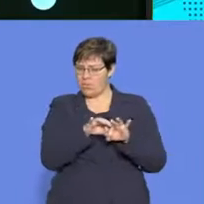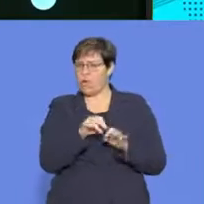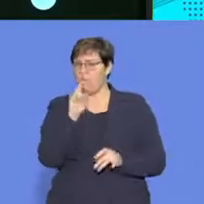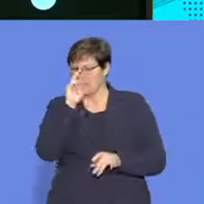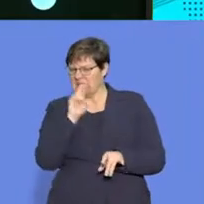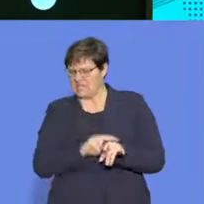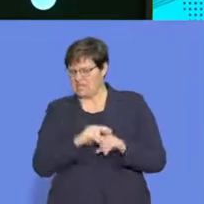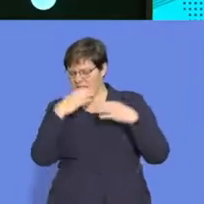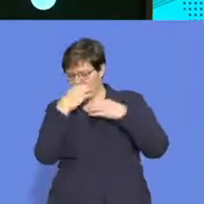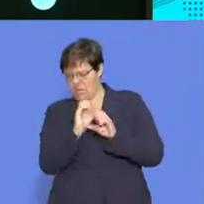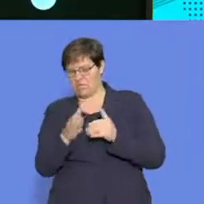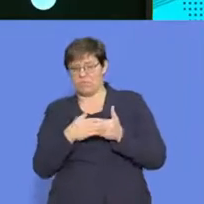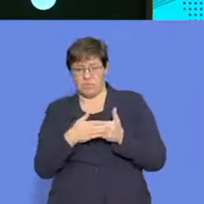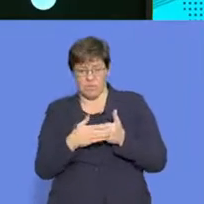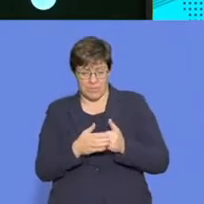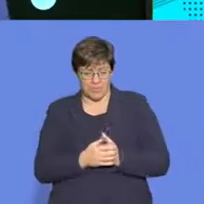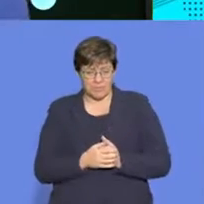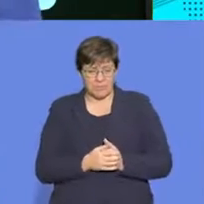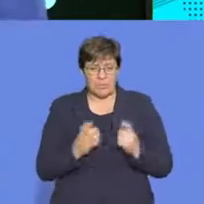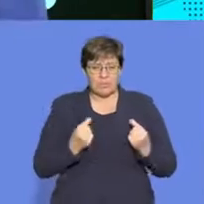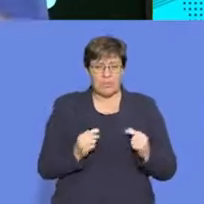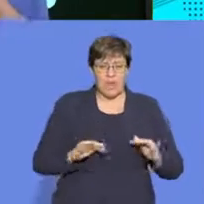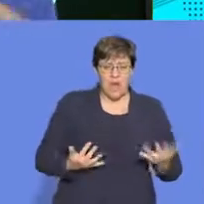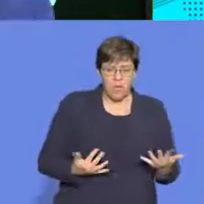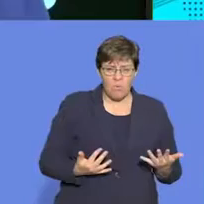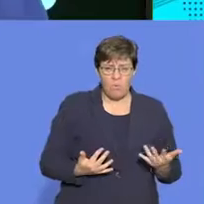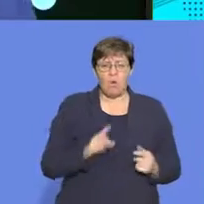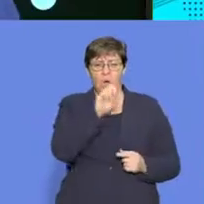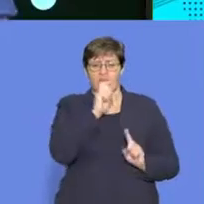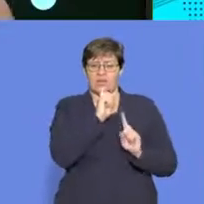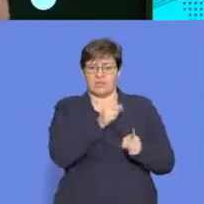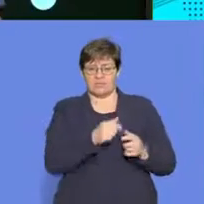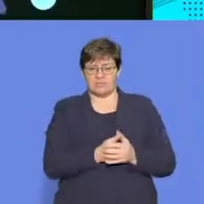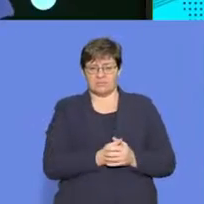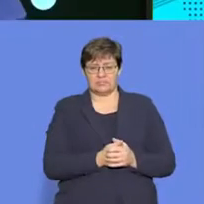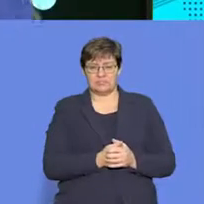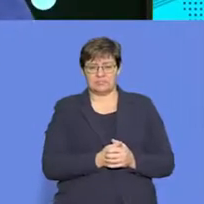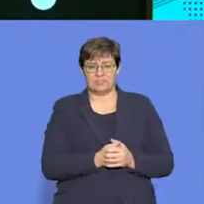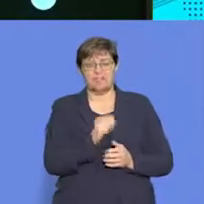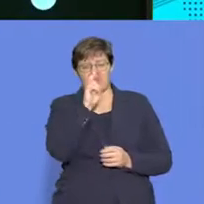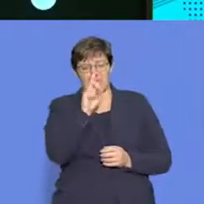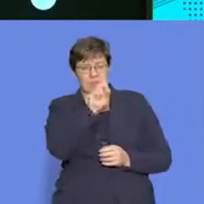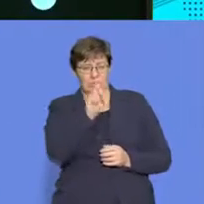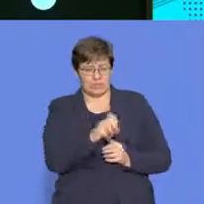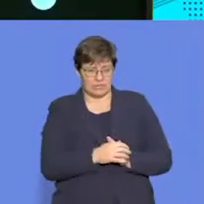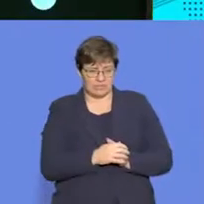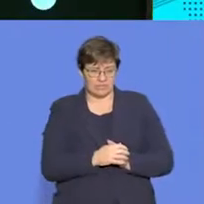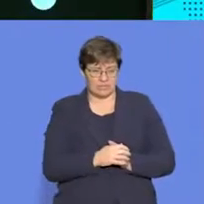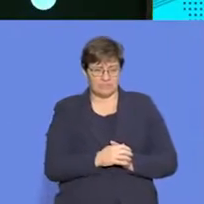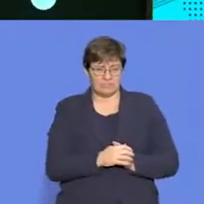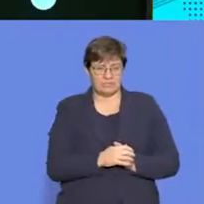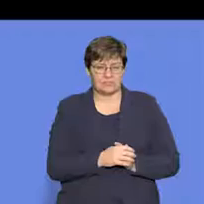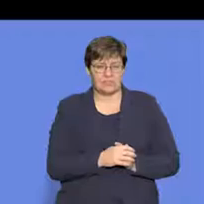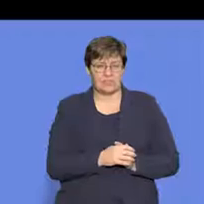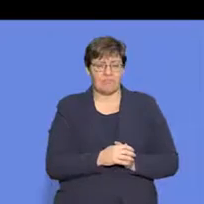value is something that I think we need to spend a little bit more time at, and the way that we're going to do it is by answering a question. So let's go and have a look at our